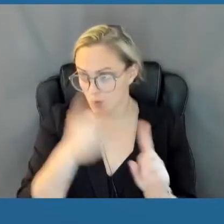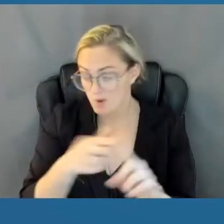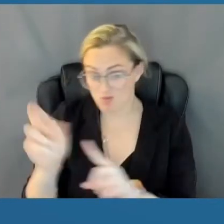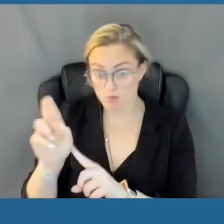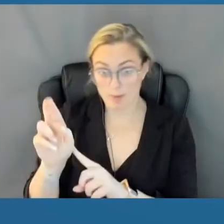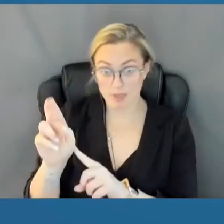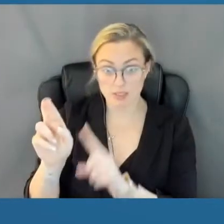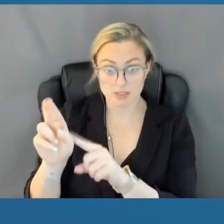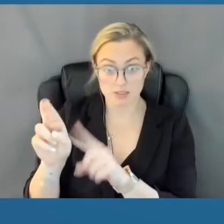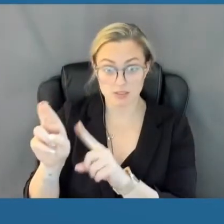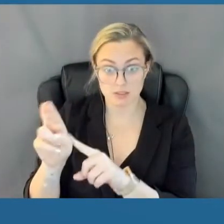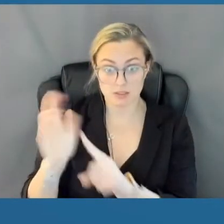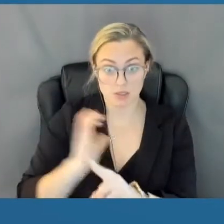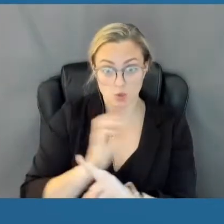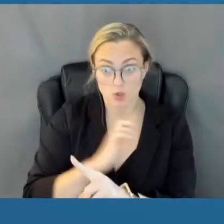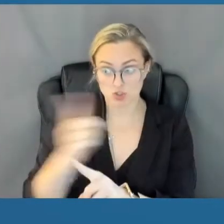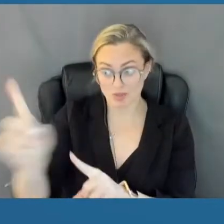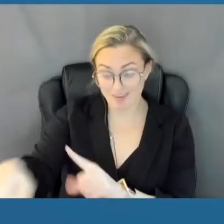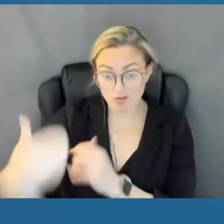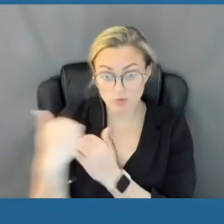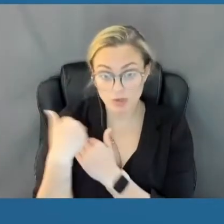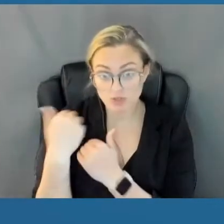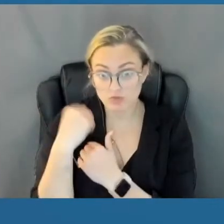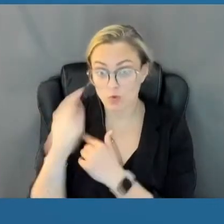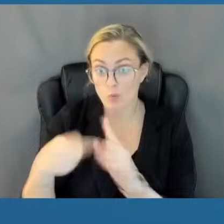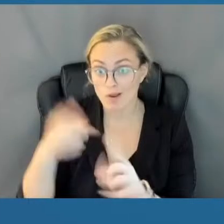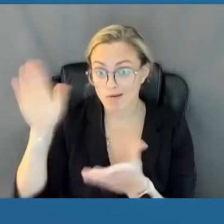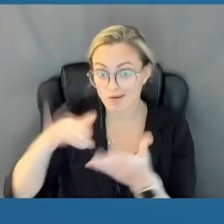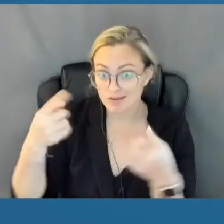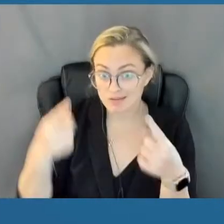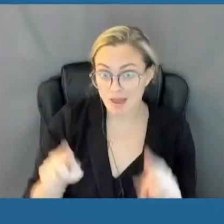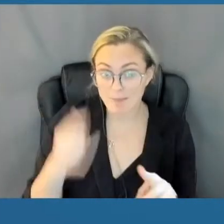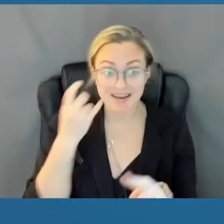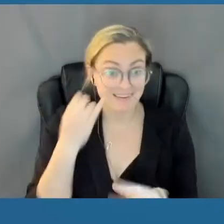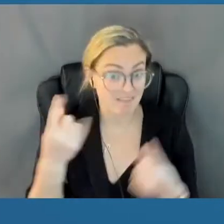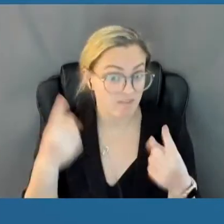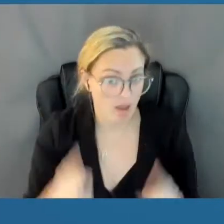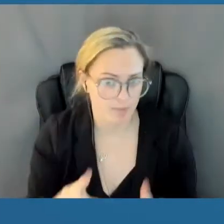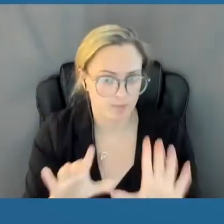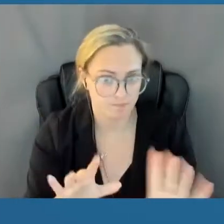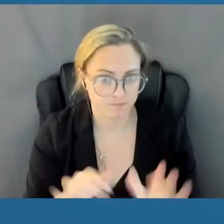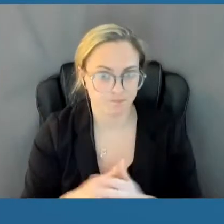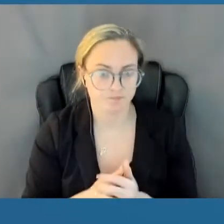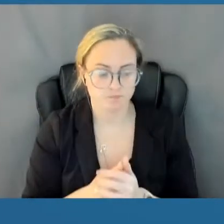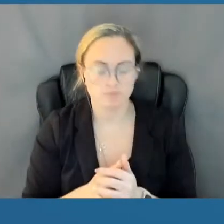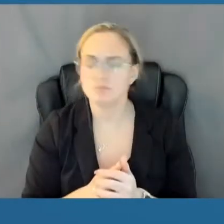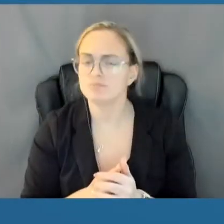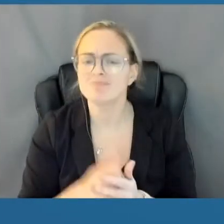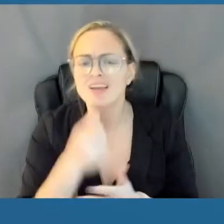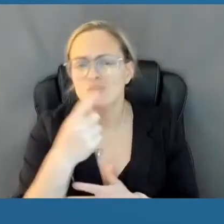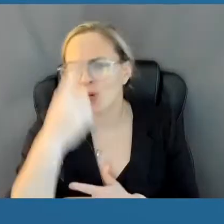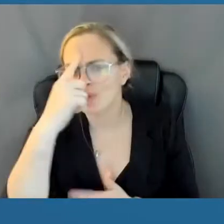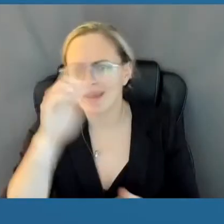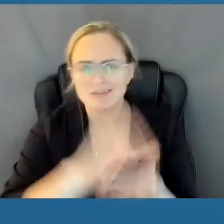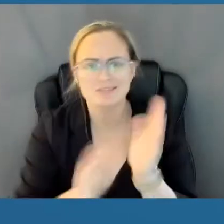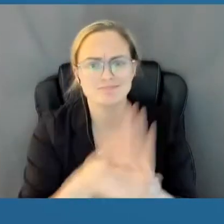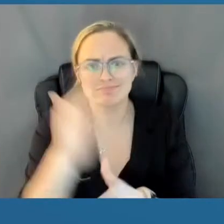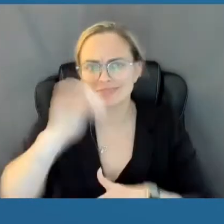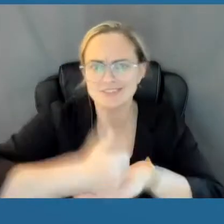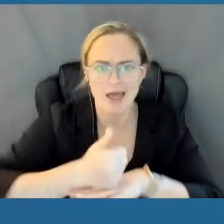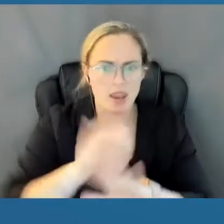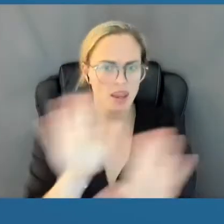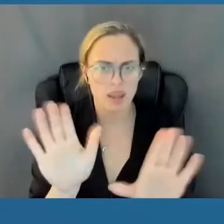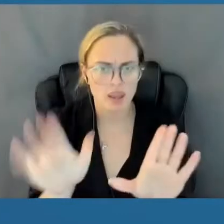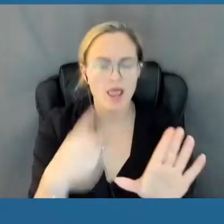congressional delegation accountable for when those cuts happen and if they happen. I don't think it's a done deal. I think it'll be